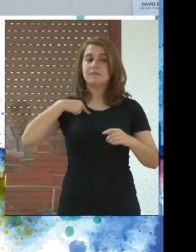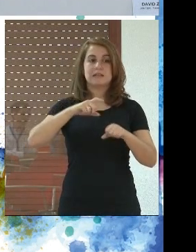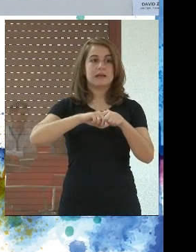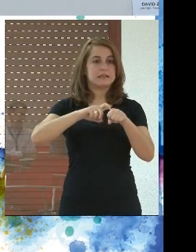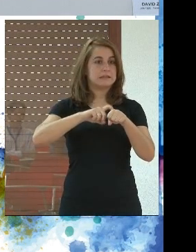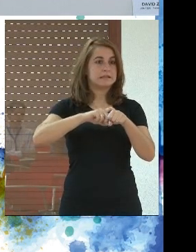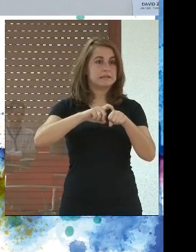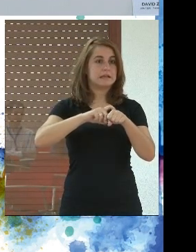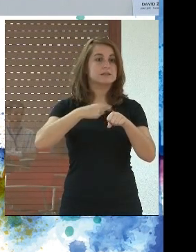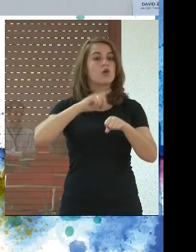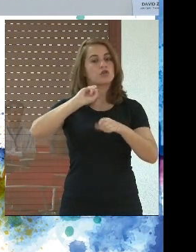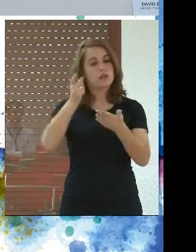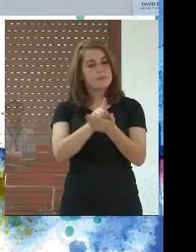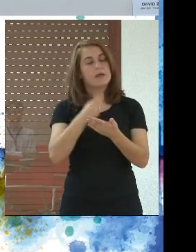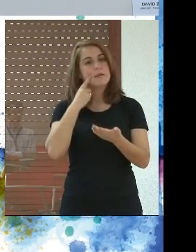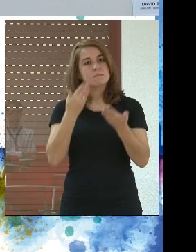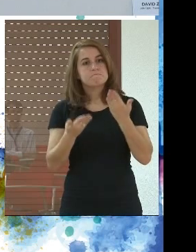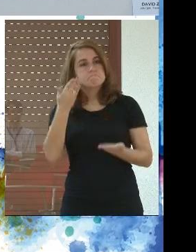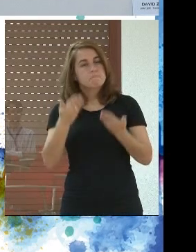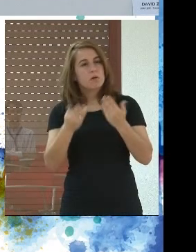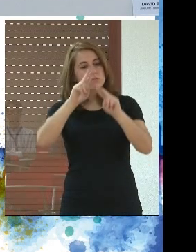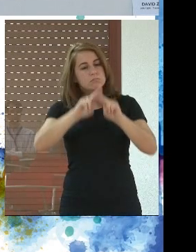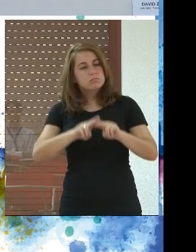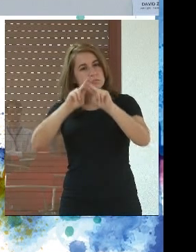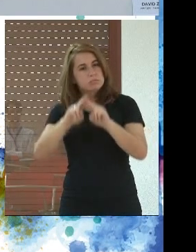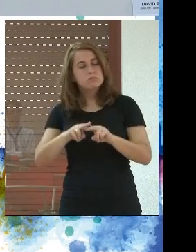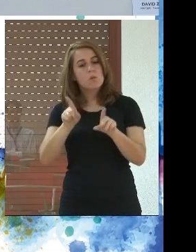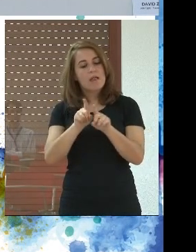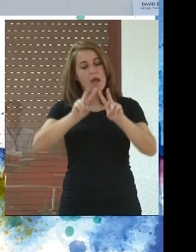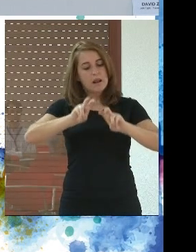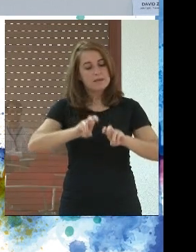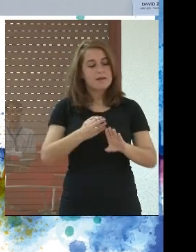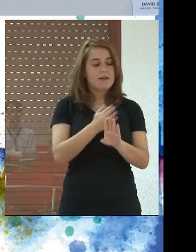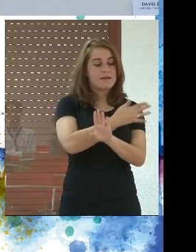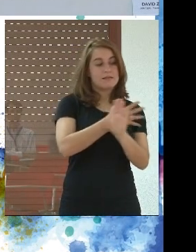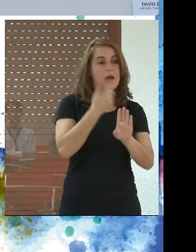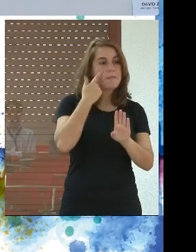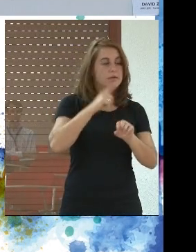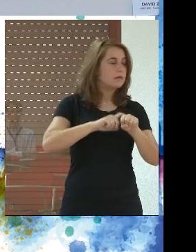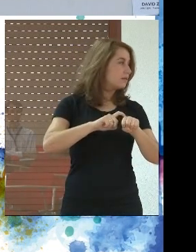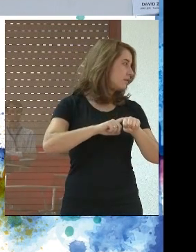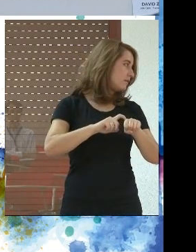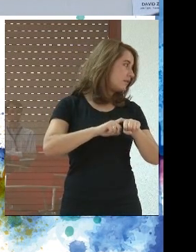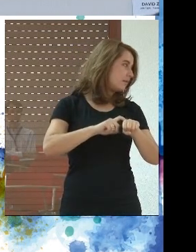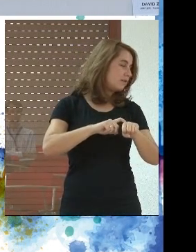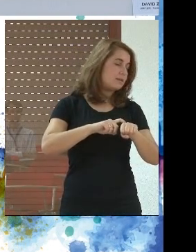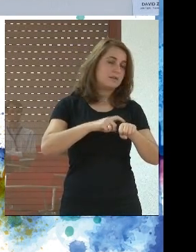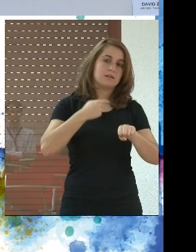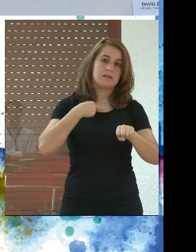0.1. Then we evaluate the p-values, and we carry out retro analysis